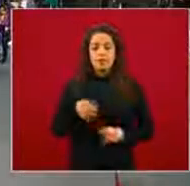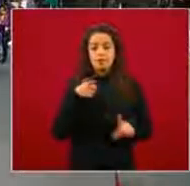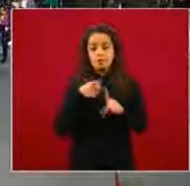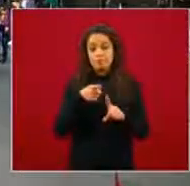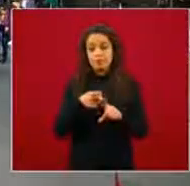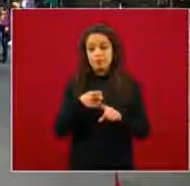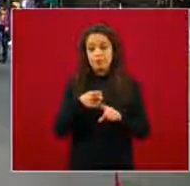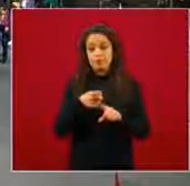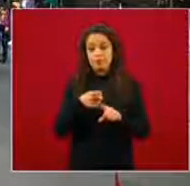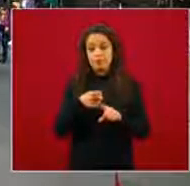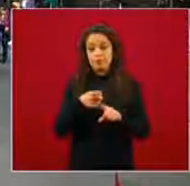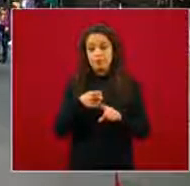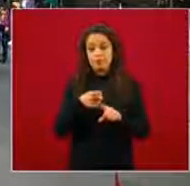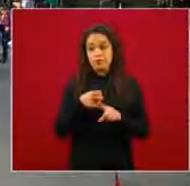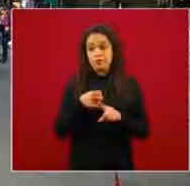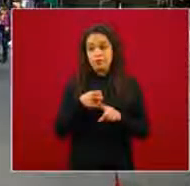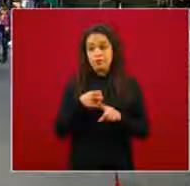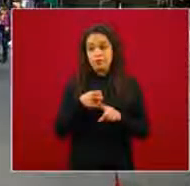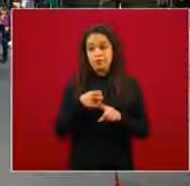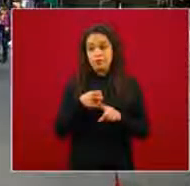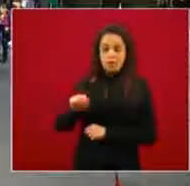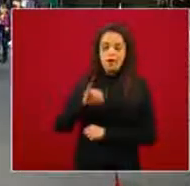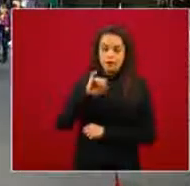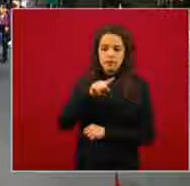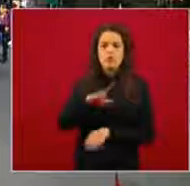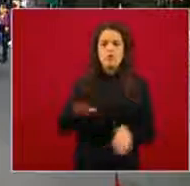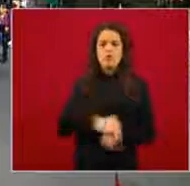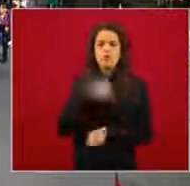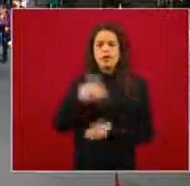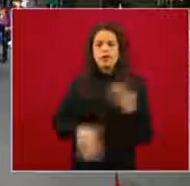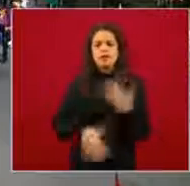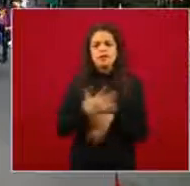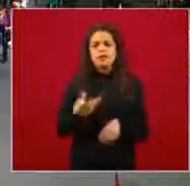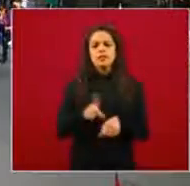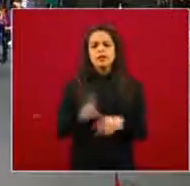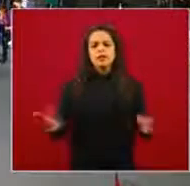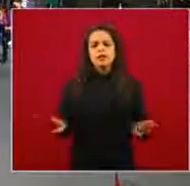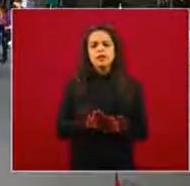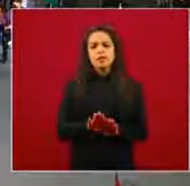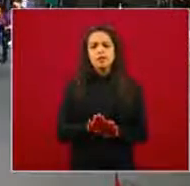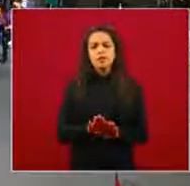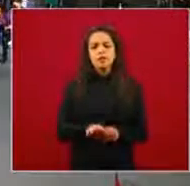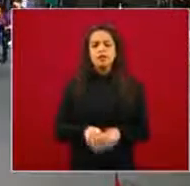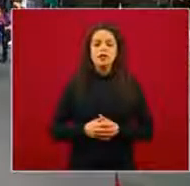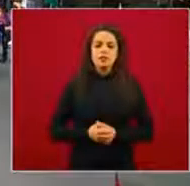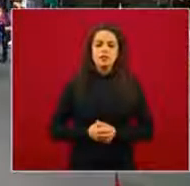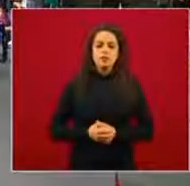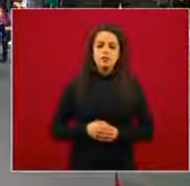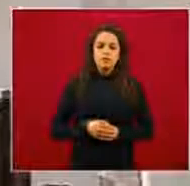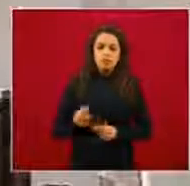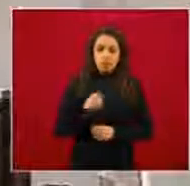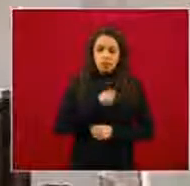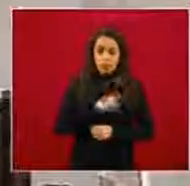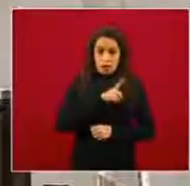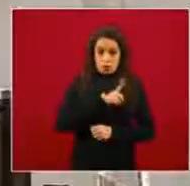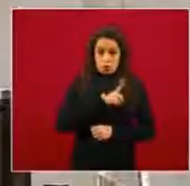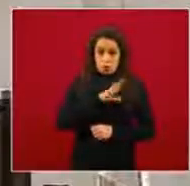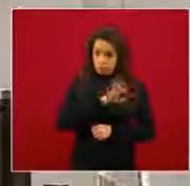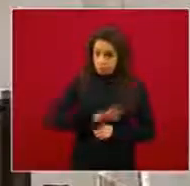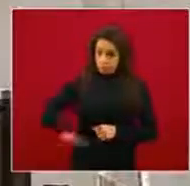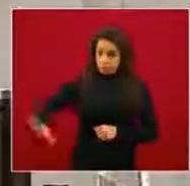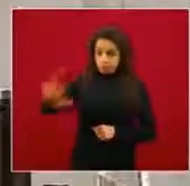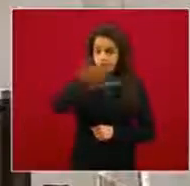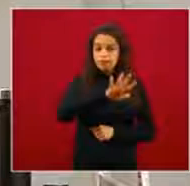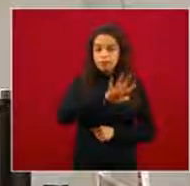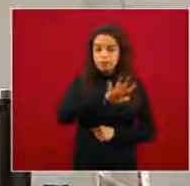what Professor Moctezuma said, why 15 days? It is standard in the public